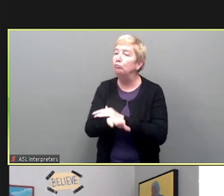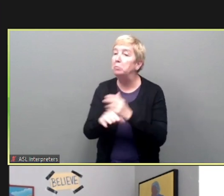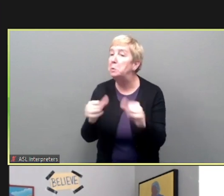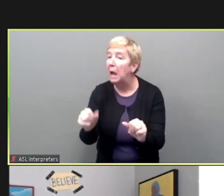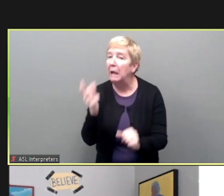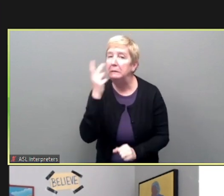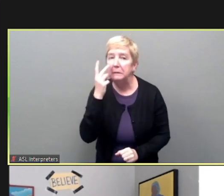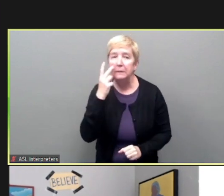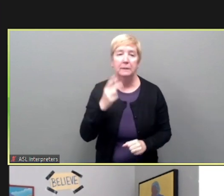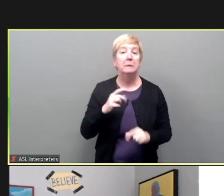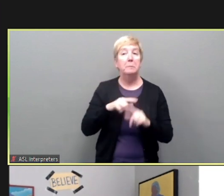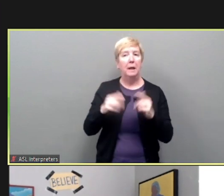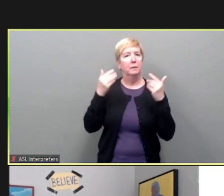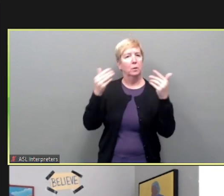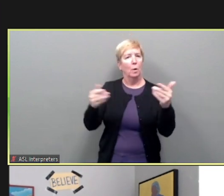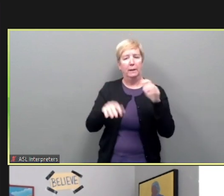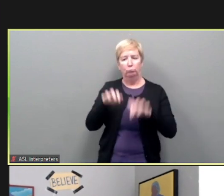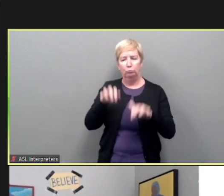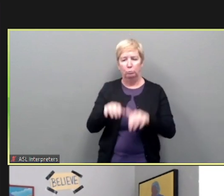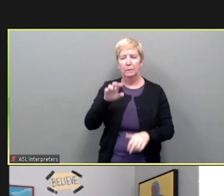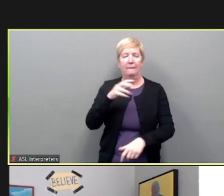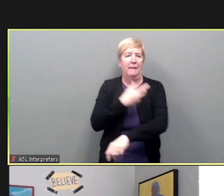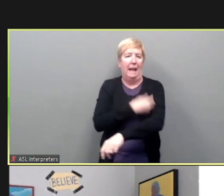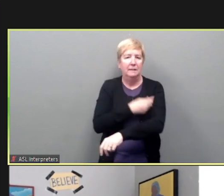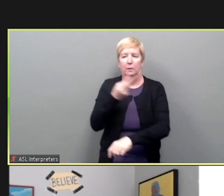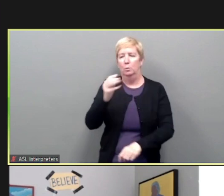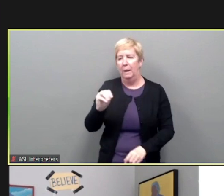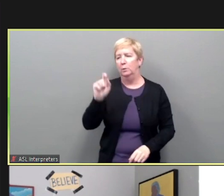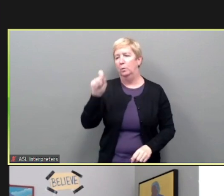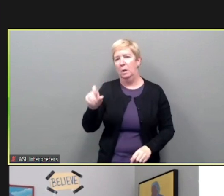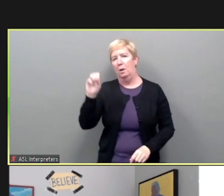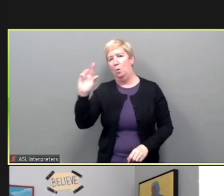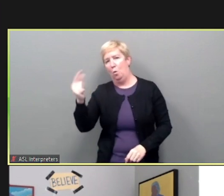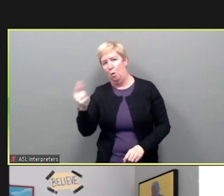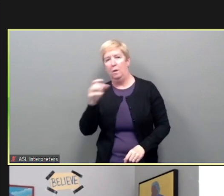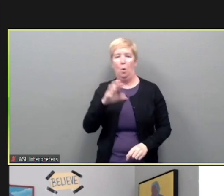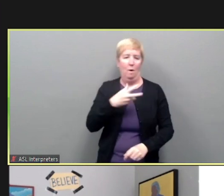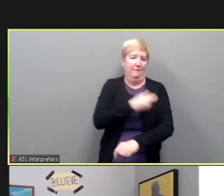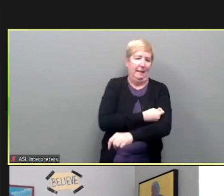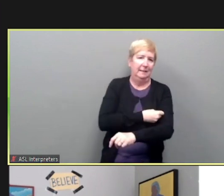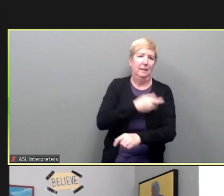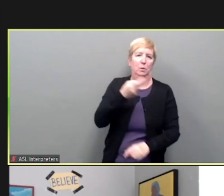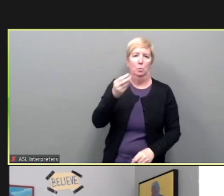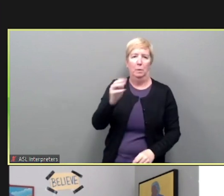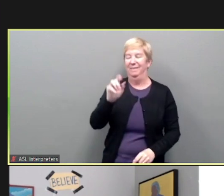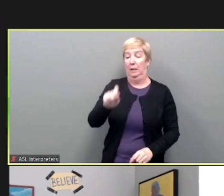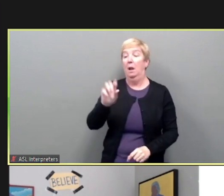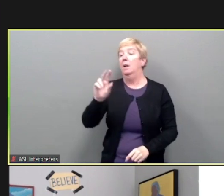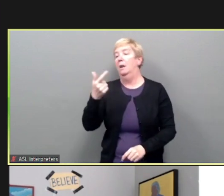visit vaccinenewmexico.org or vaccines.gov to find a location near you.